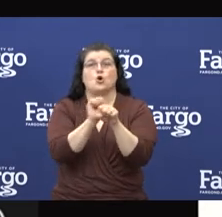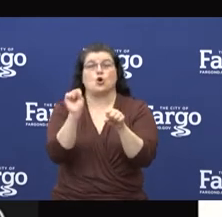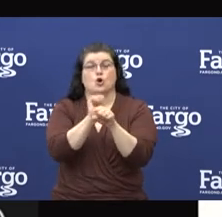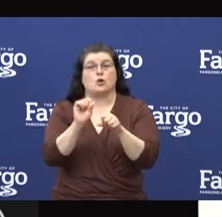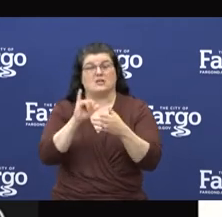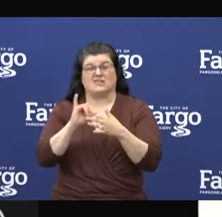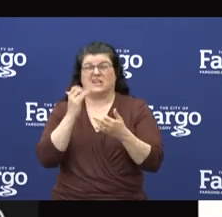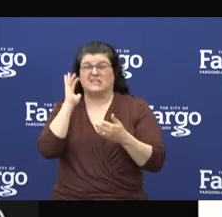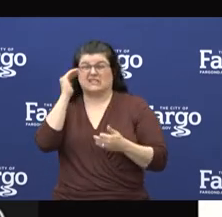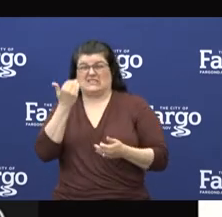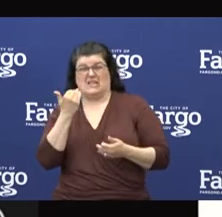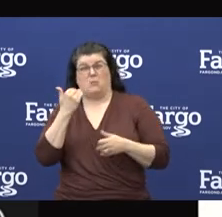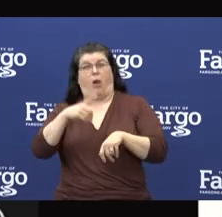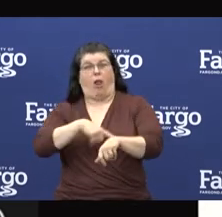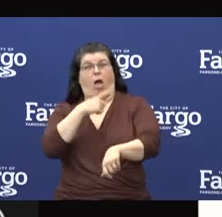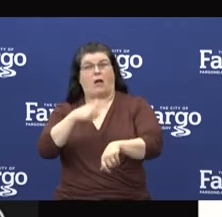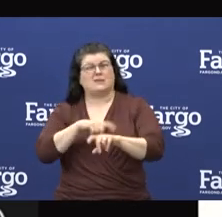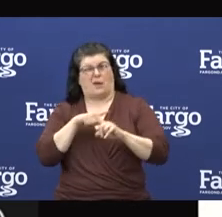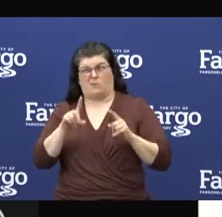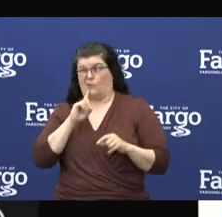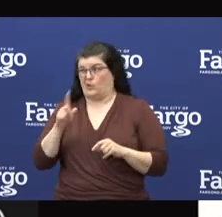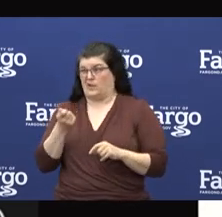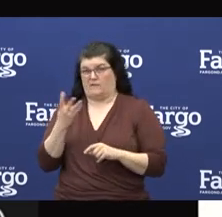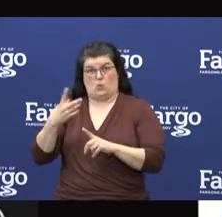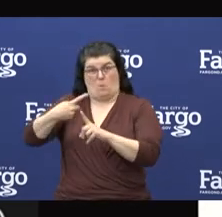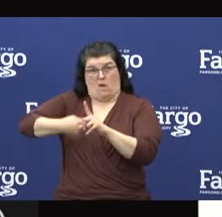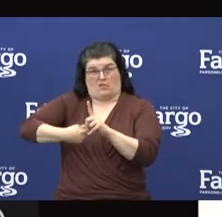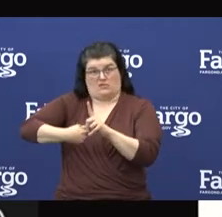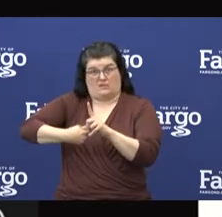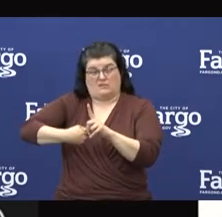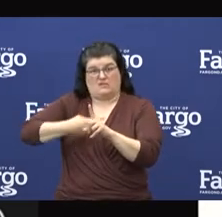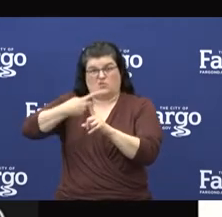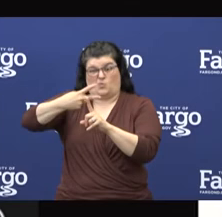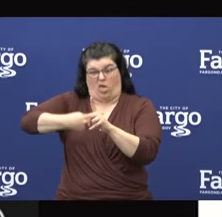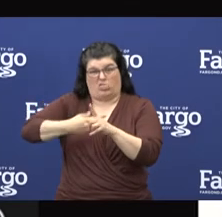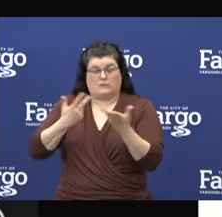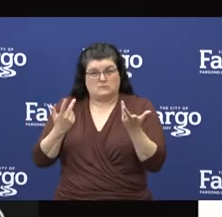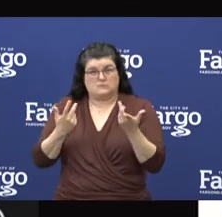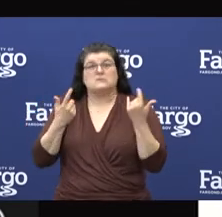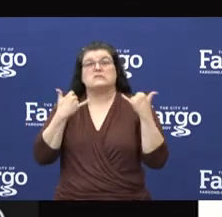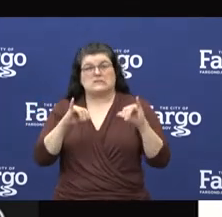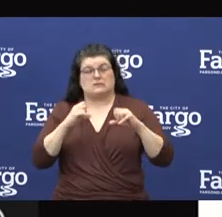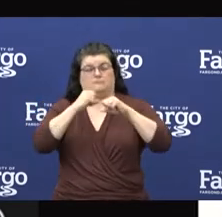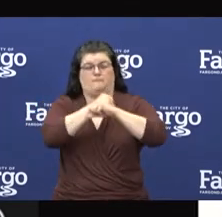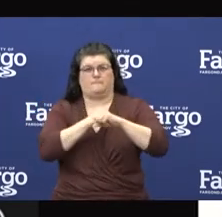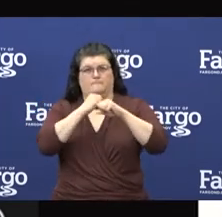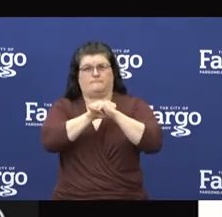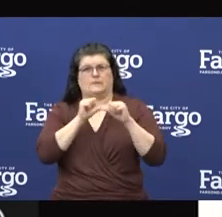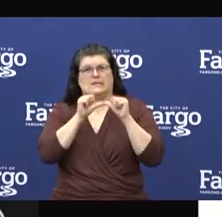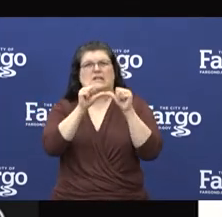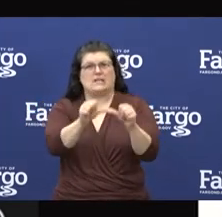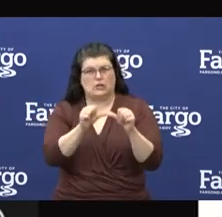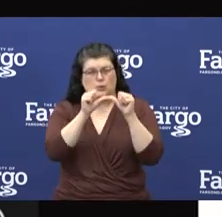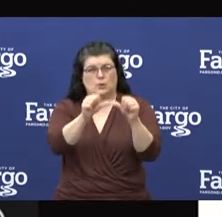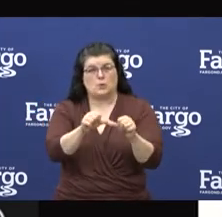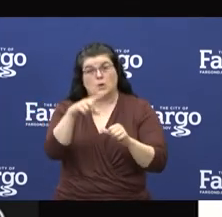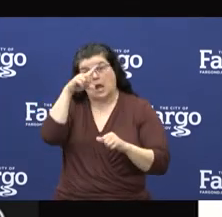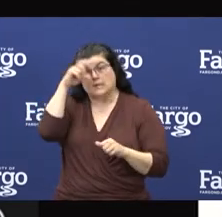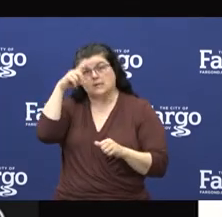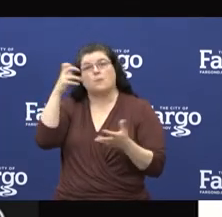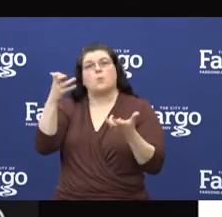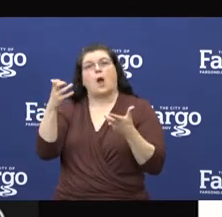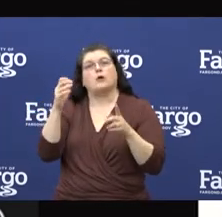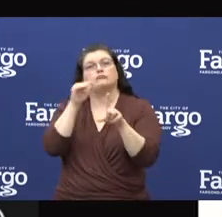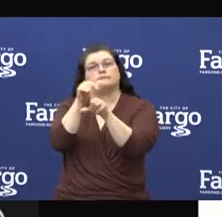at this, even though it's only been a couple months, but we need to keep up the fight. With summer coming, just want to make a quick reminder